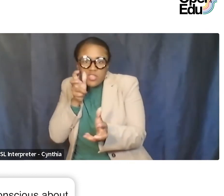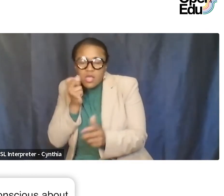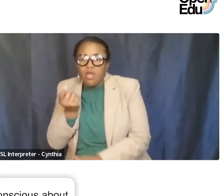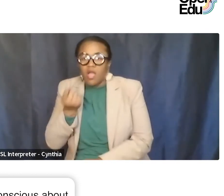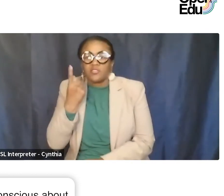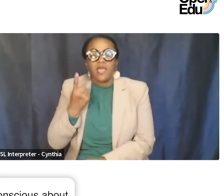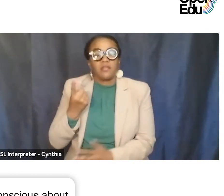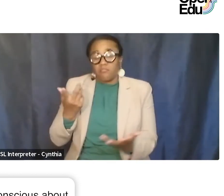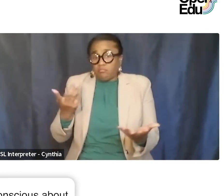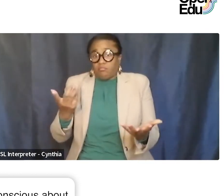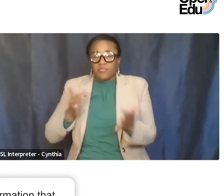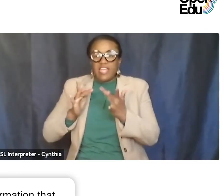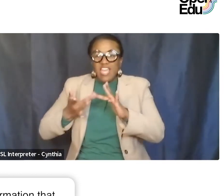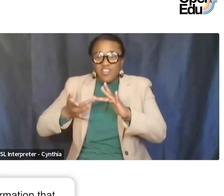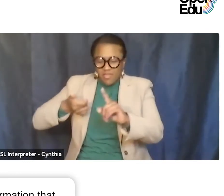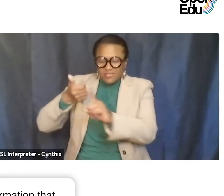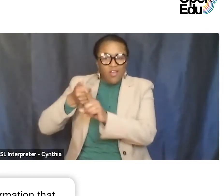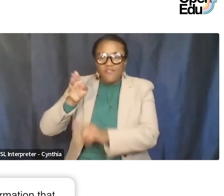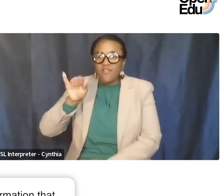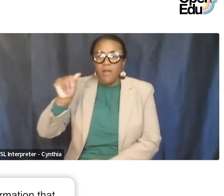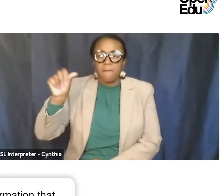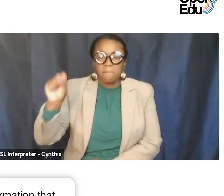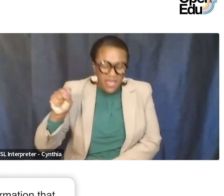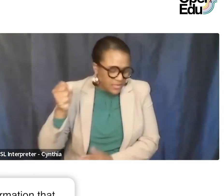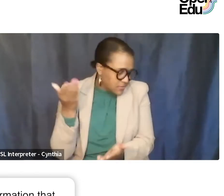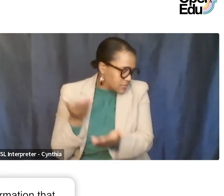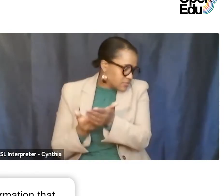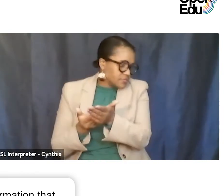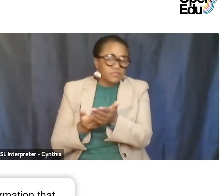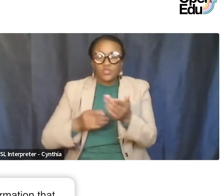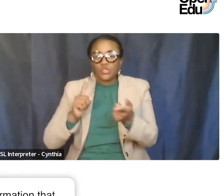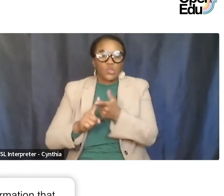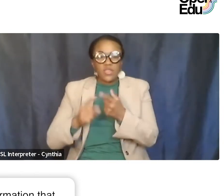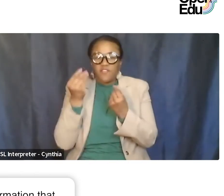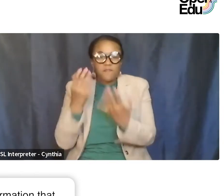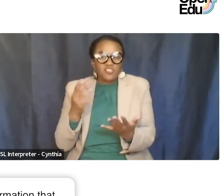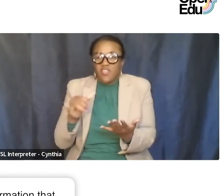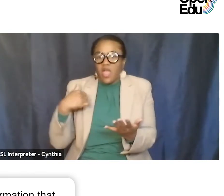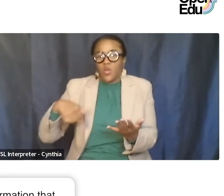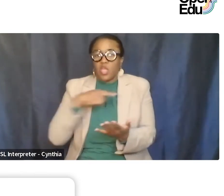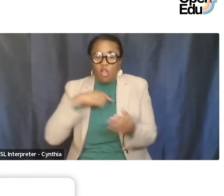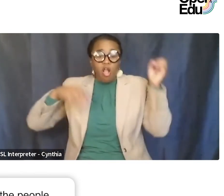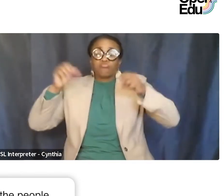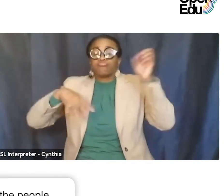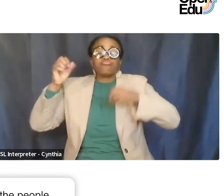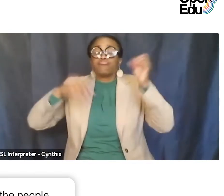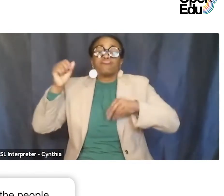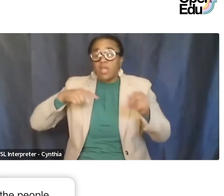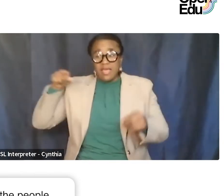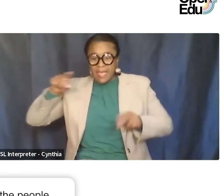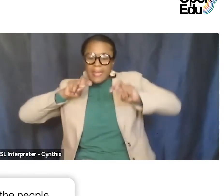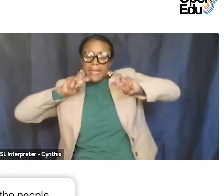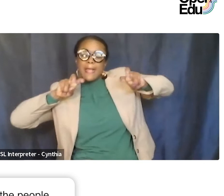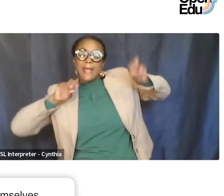about the fact that the internet is biased to the information that we're all putting into it, in addition to the